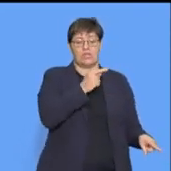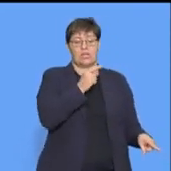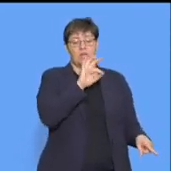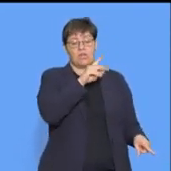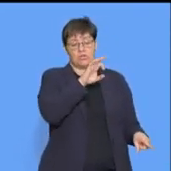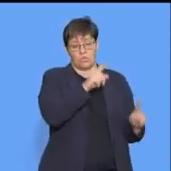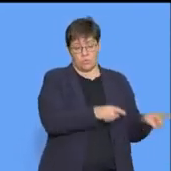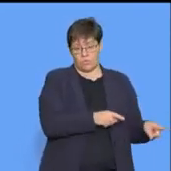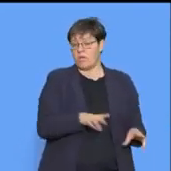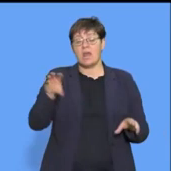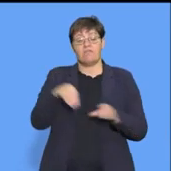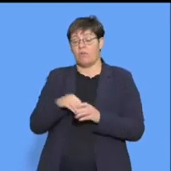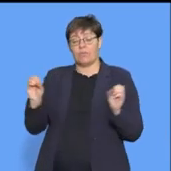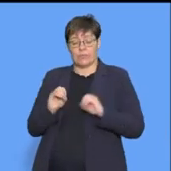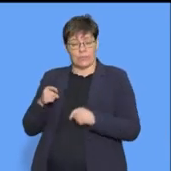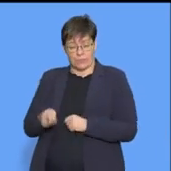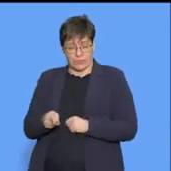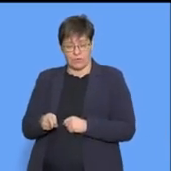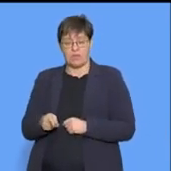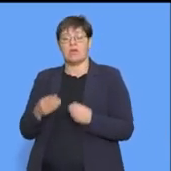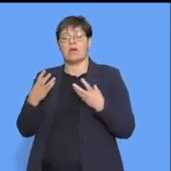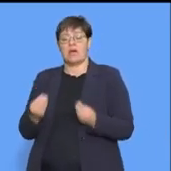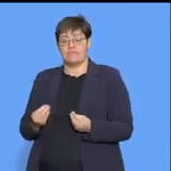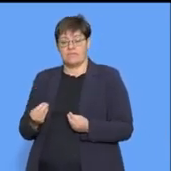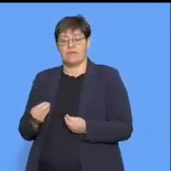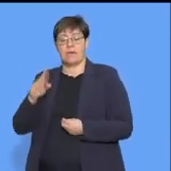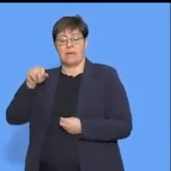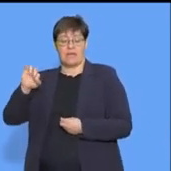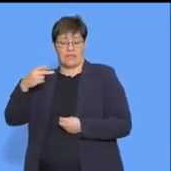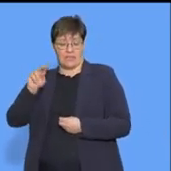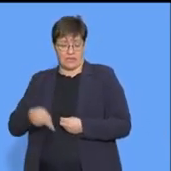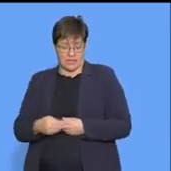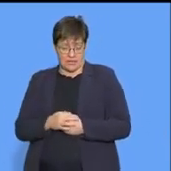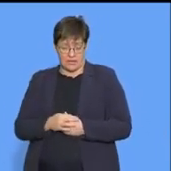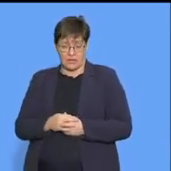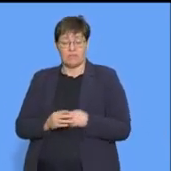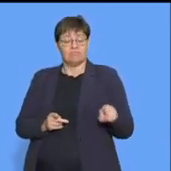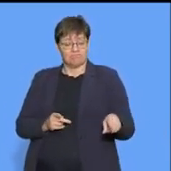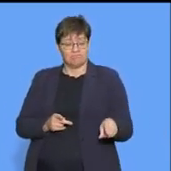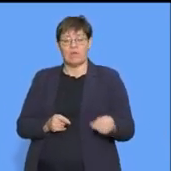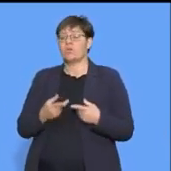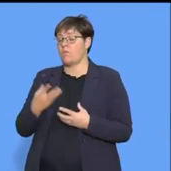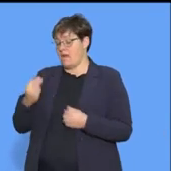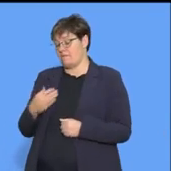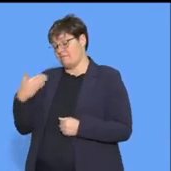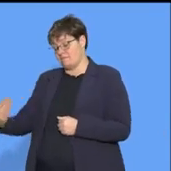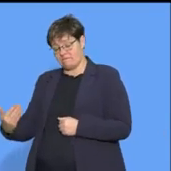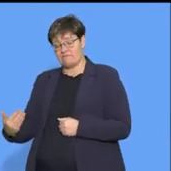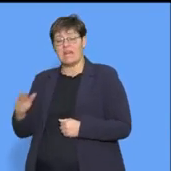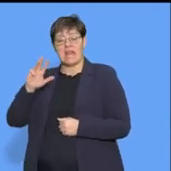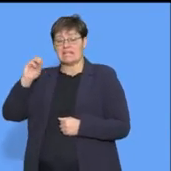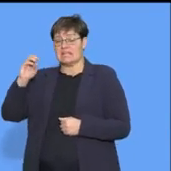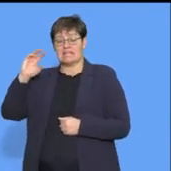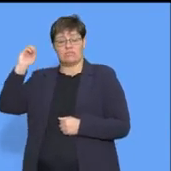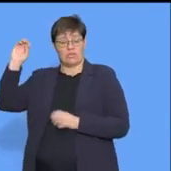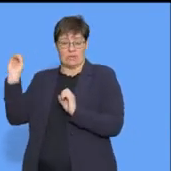does, then we use our trig ratios. If it doesn't involve angles, we've got to use the theorem of Pythagoras. Then we have the